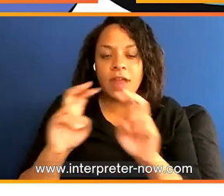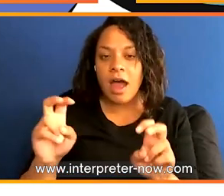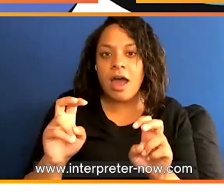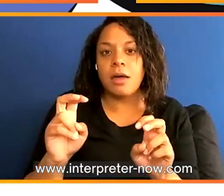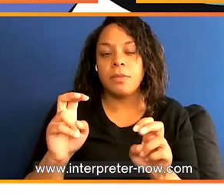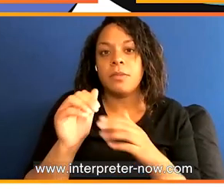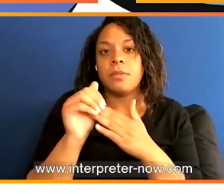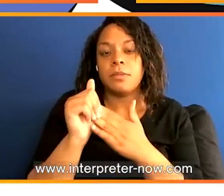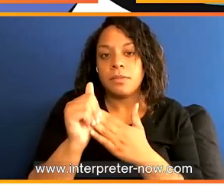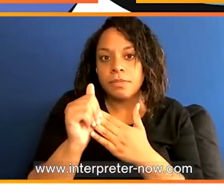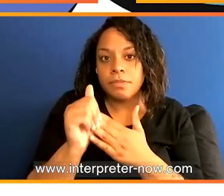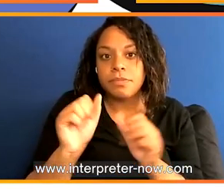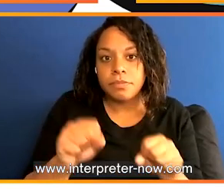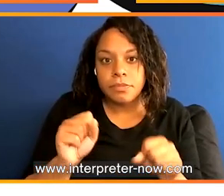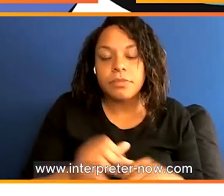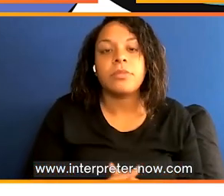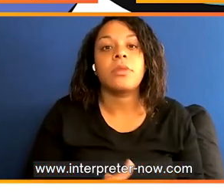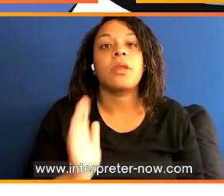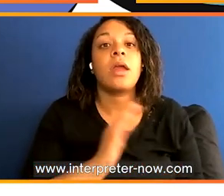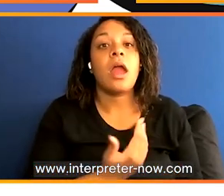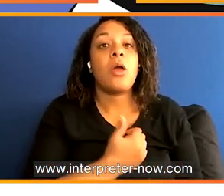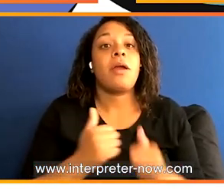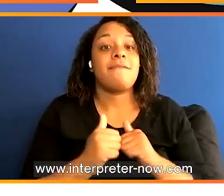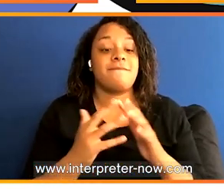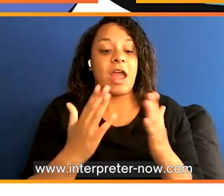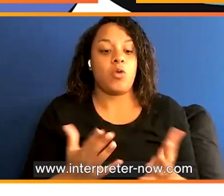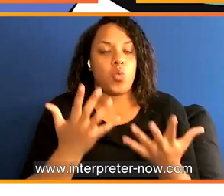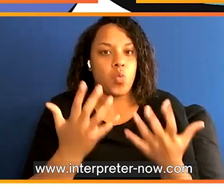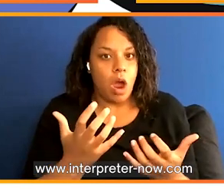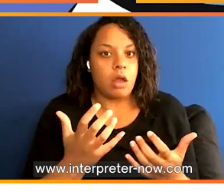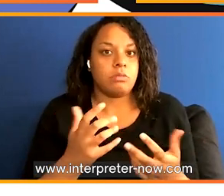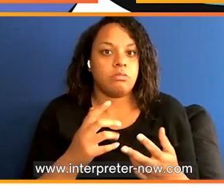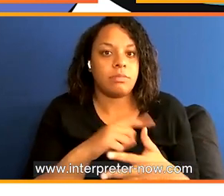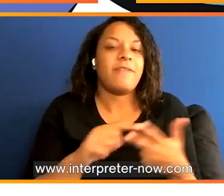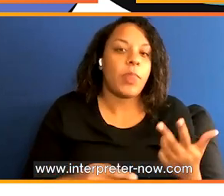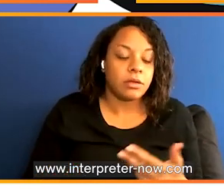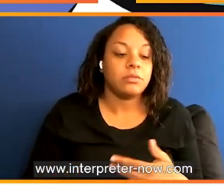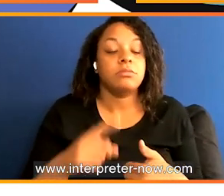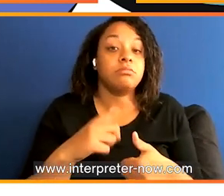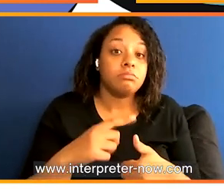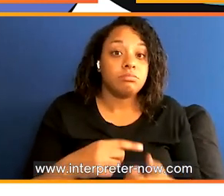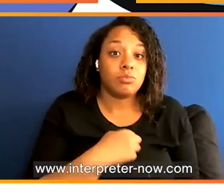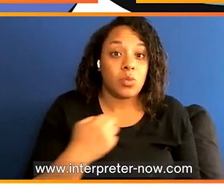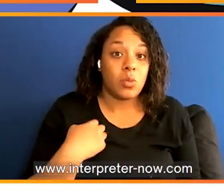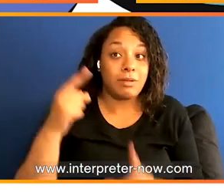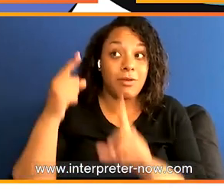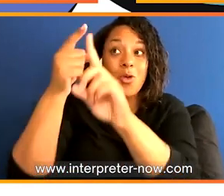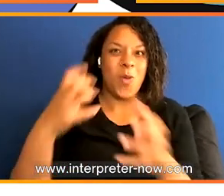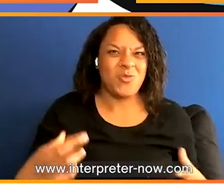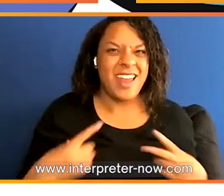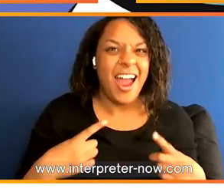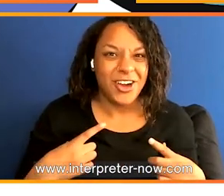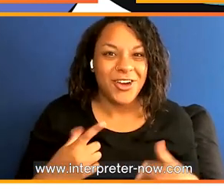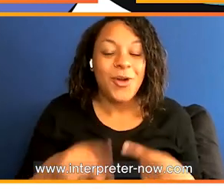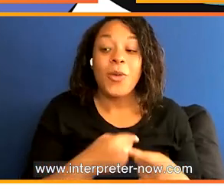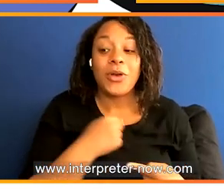And now you're looking at leadership capability. And I think what our founders really wanted was a couple of things. One was, hey, at some point